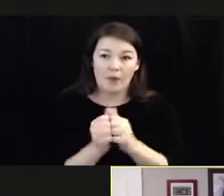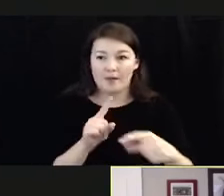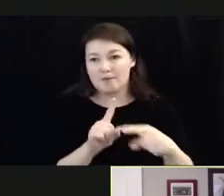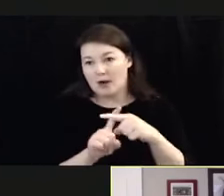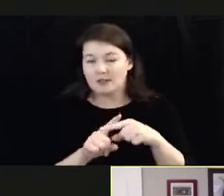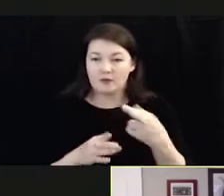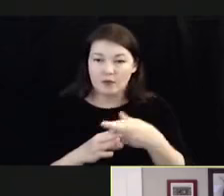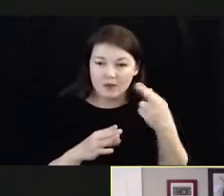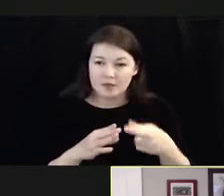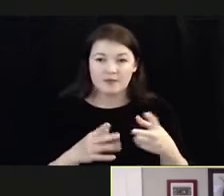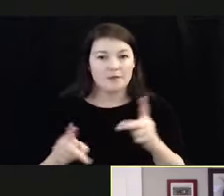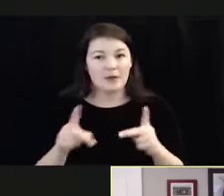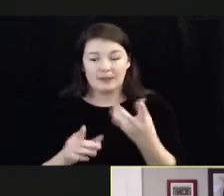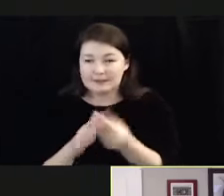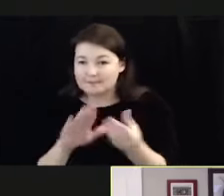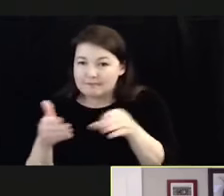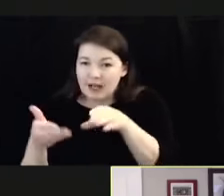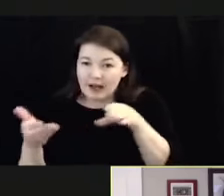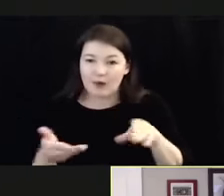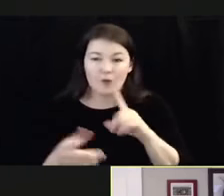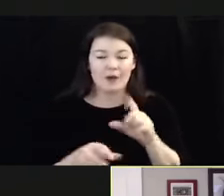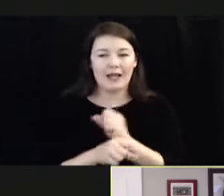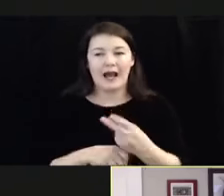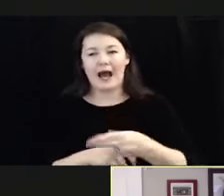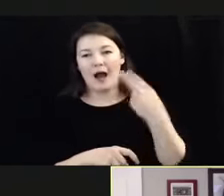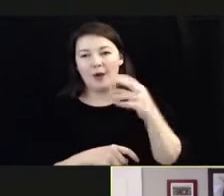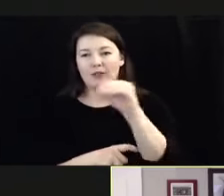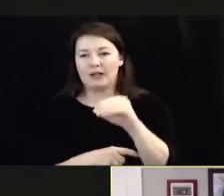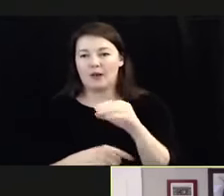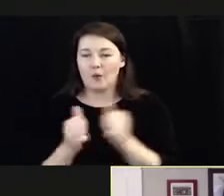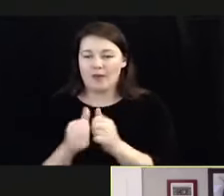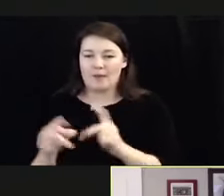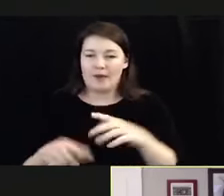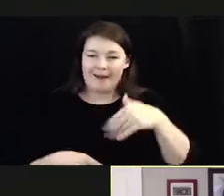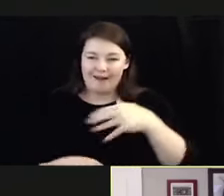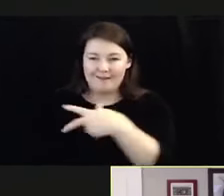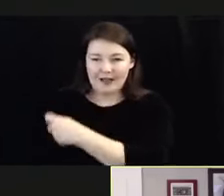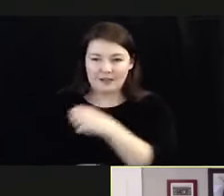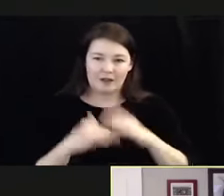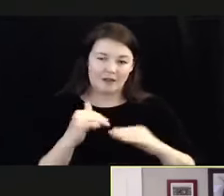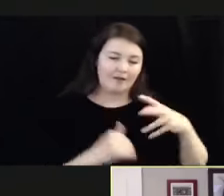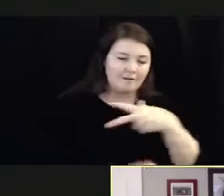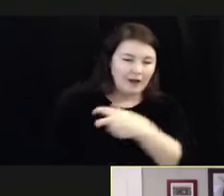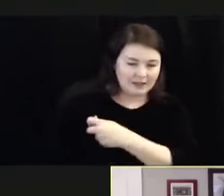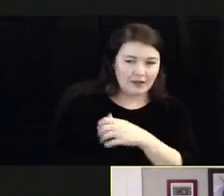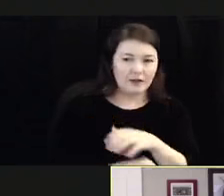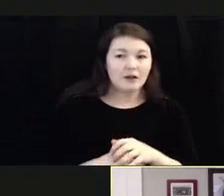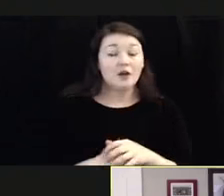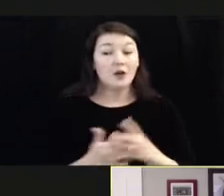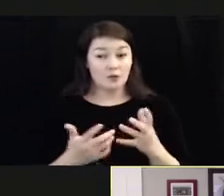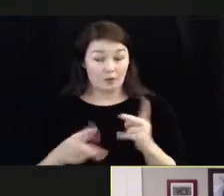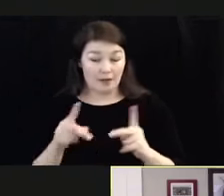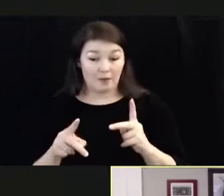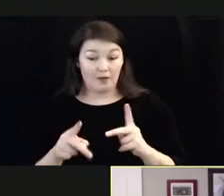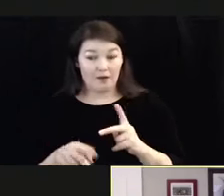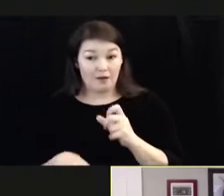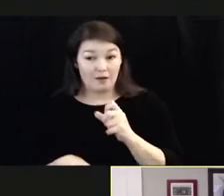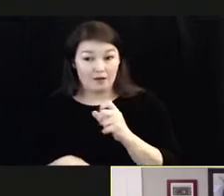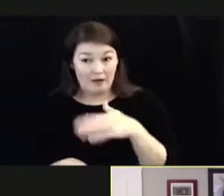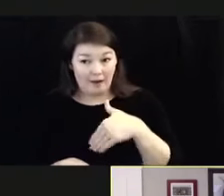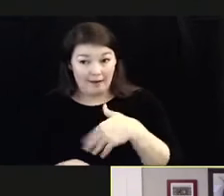among our unvaccinated population than our vaccinated population. Just one statistic would be that for unvaccinated